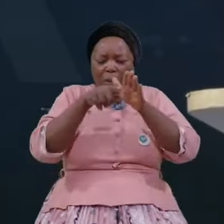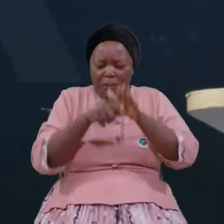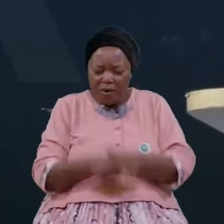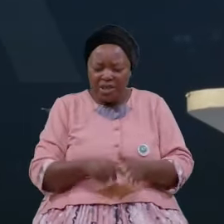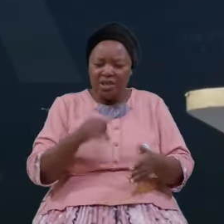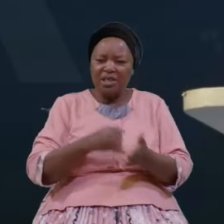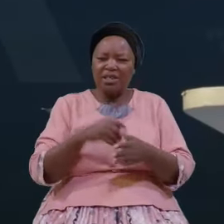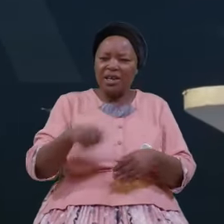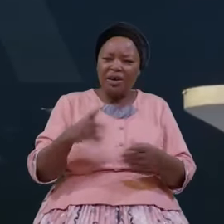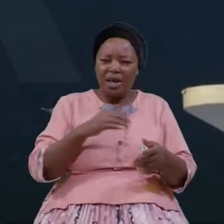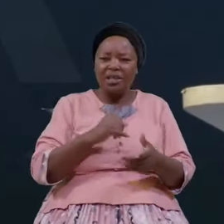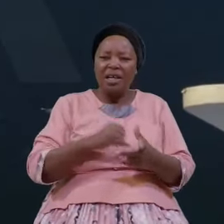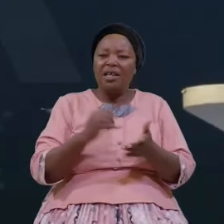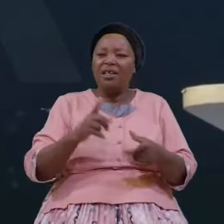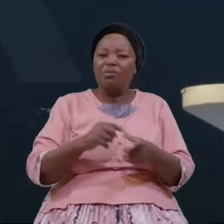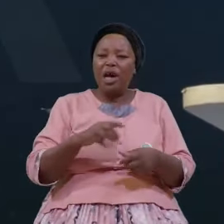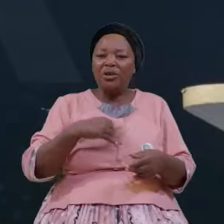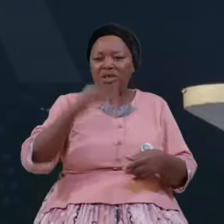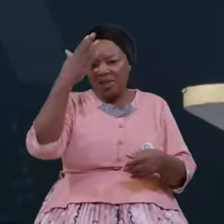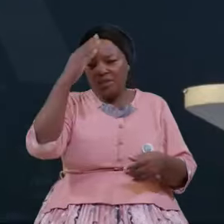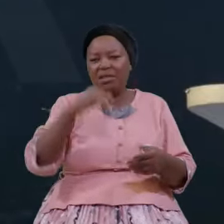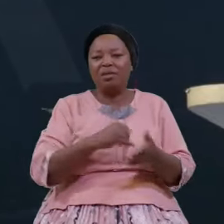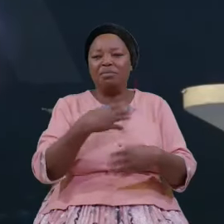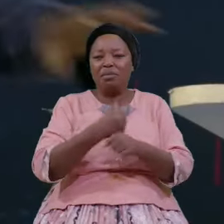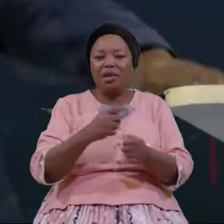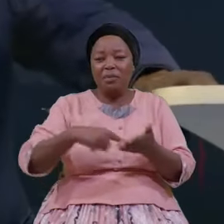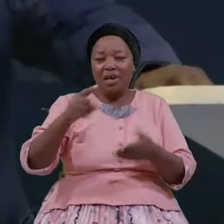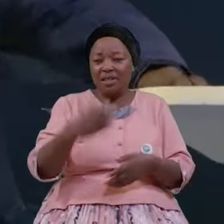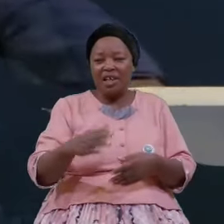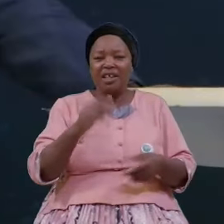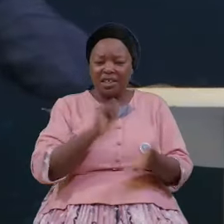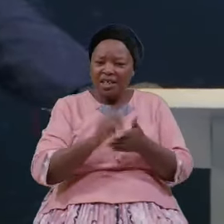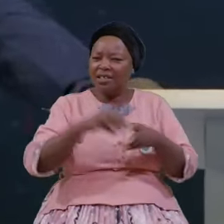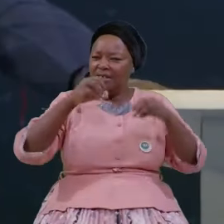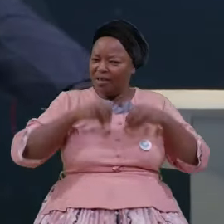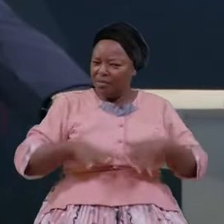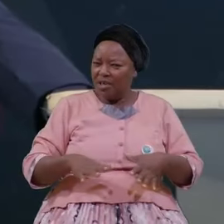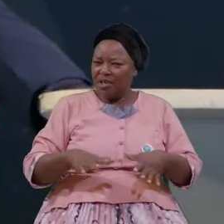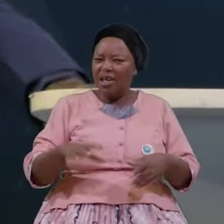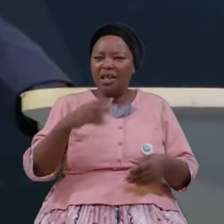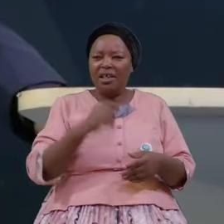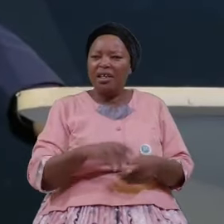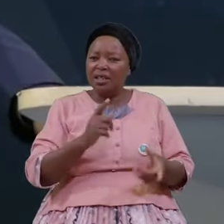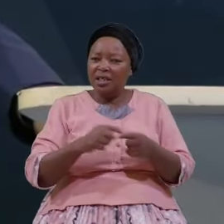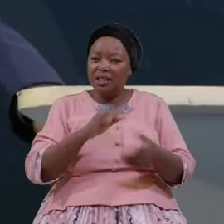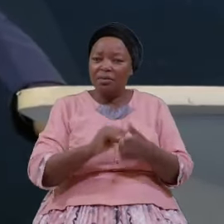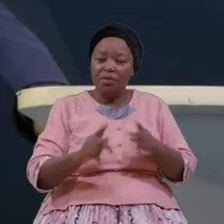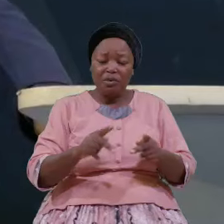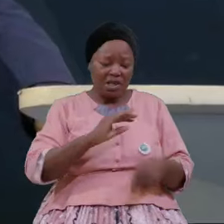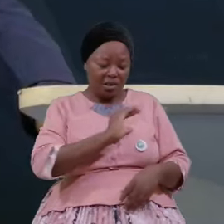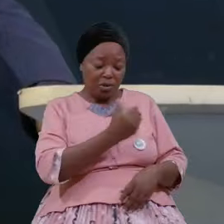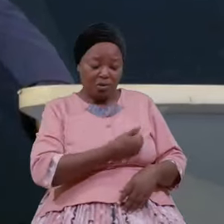there, and the thing doesn't come up, it's depressed. There are people, their souls are depressed.